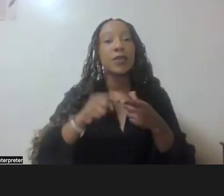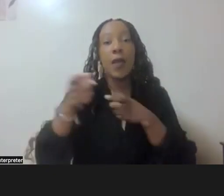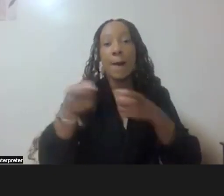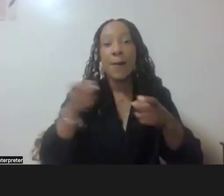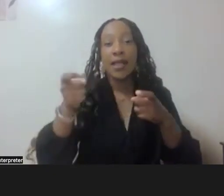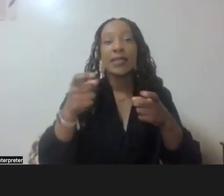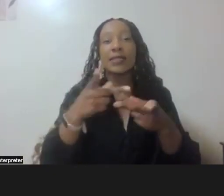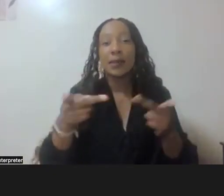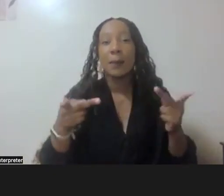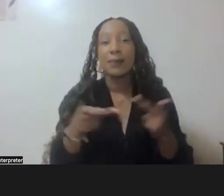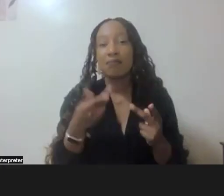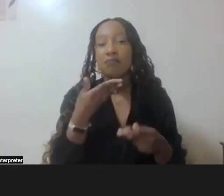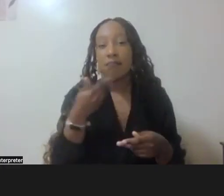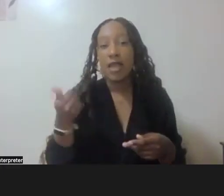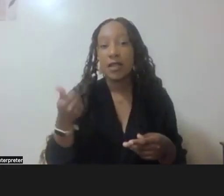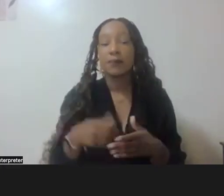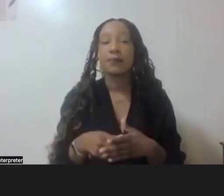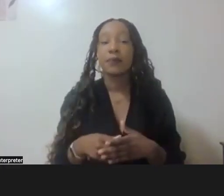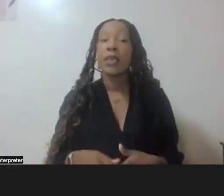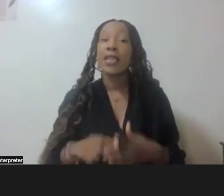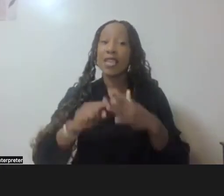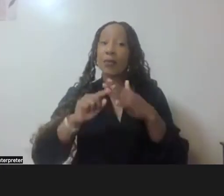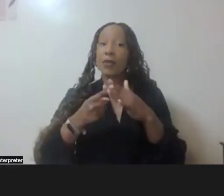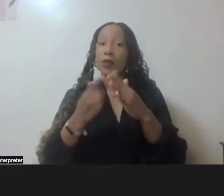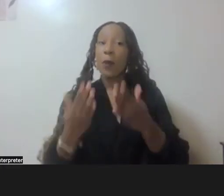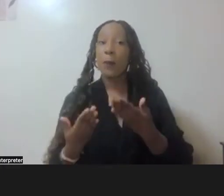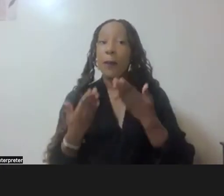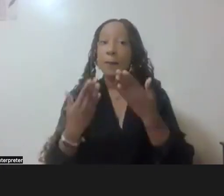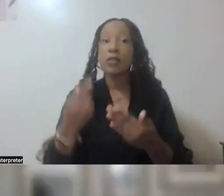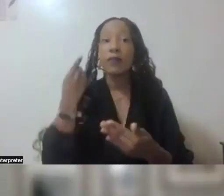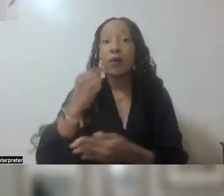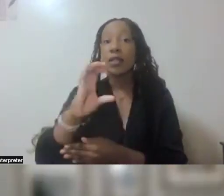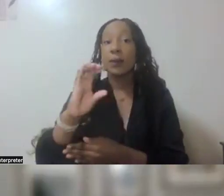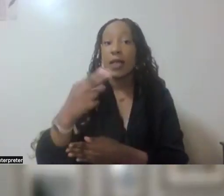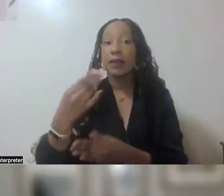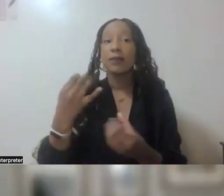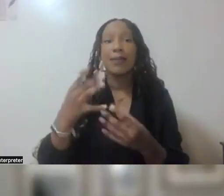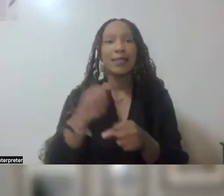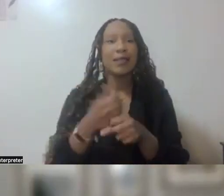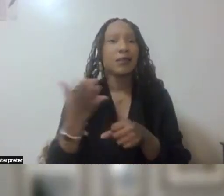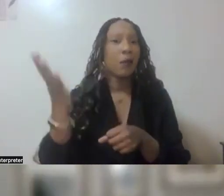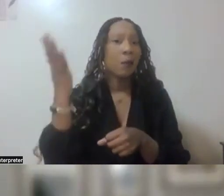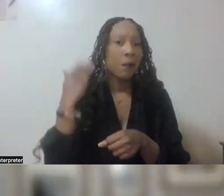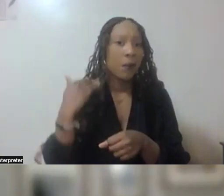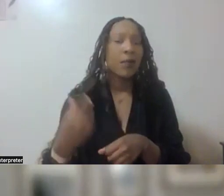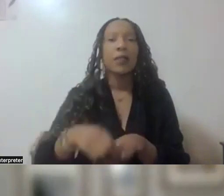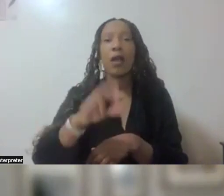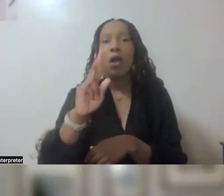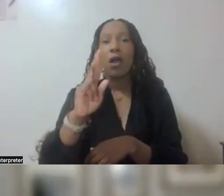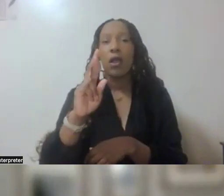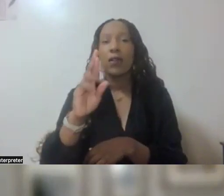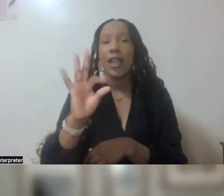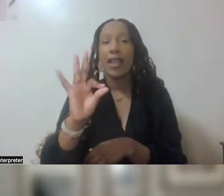space a little bit better. The original proposal for Columbia Heights several years ago, the RFP that went